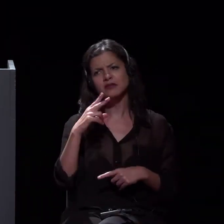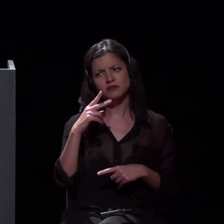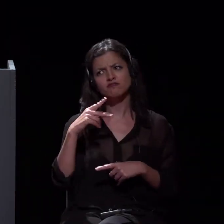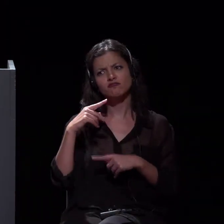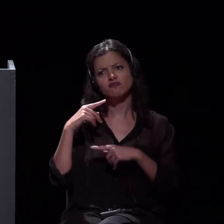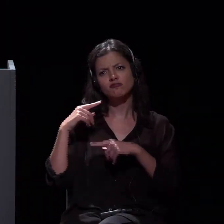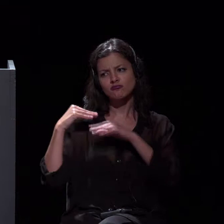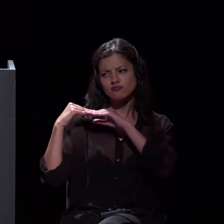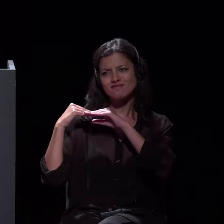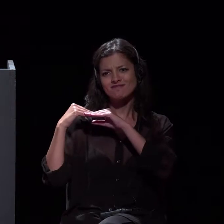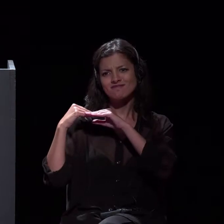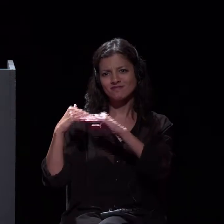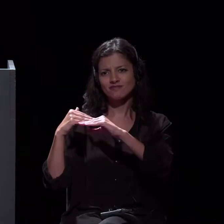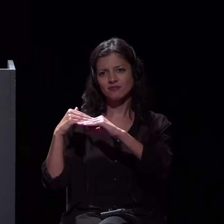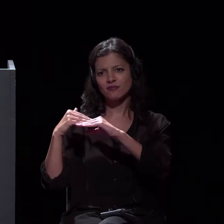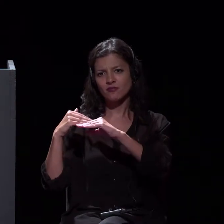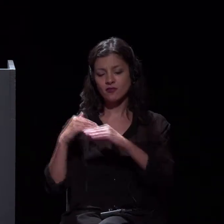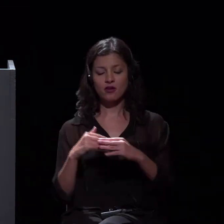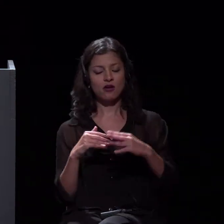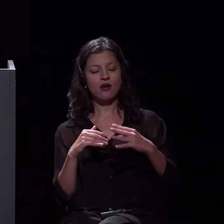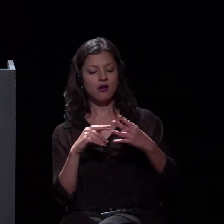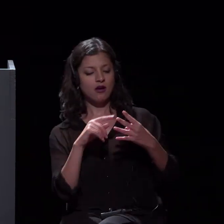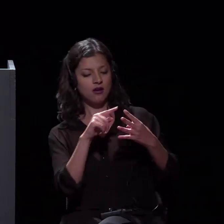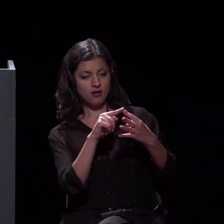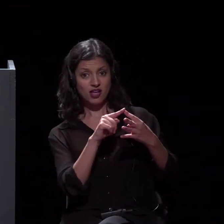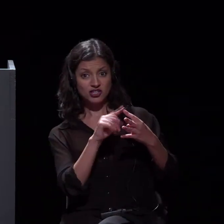the 1950s and 60s.